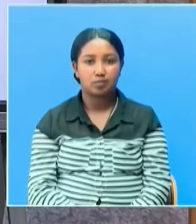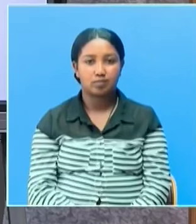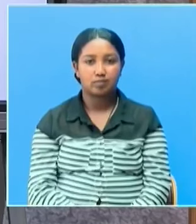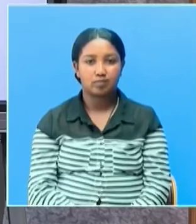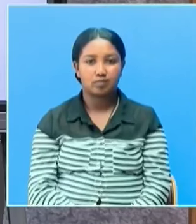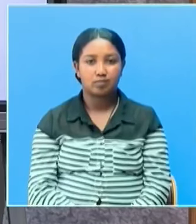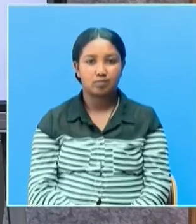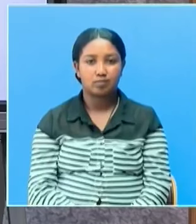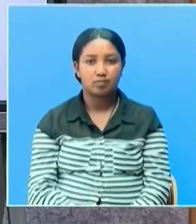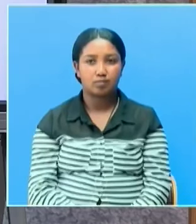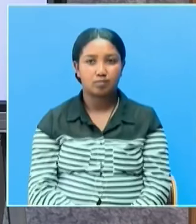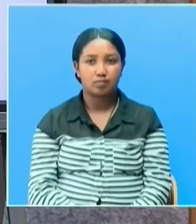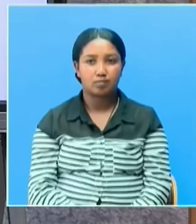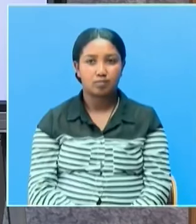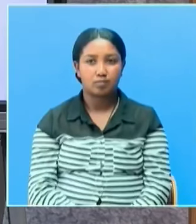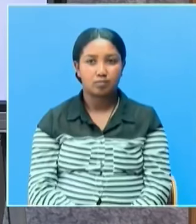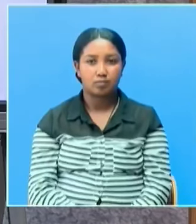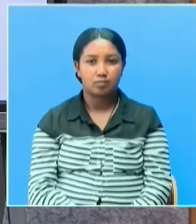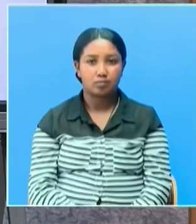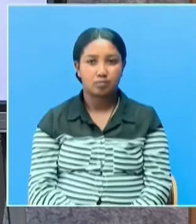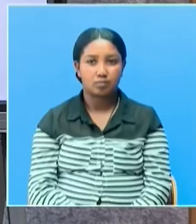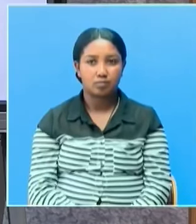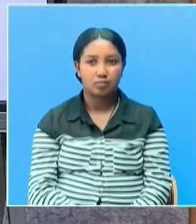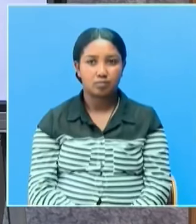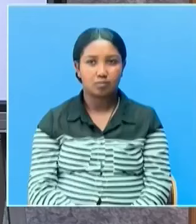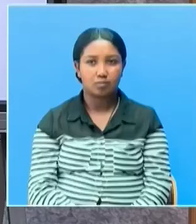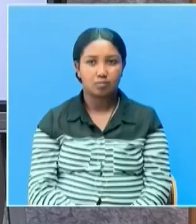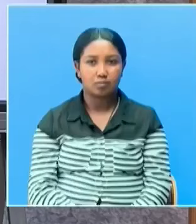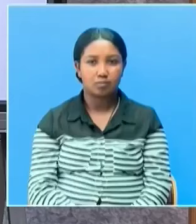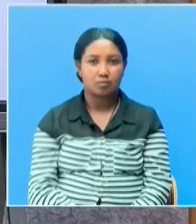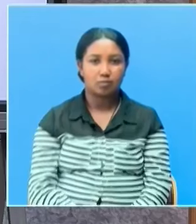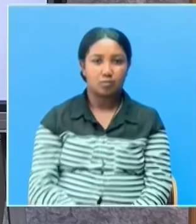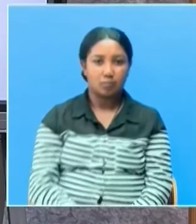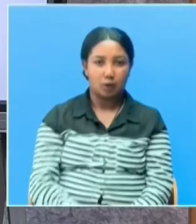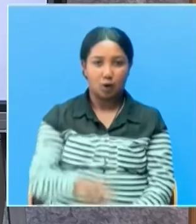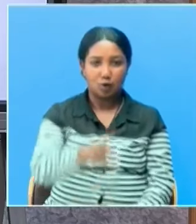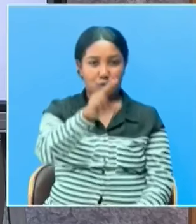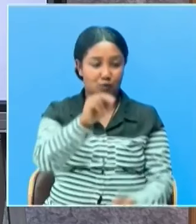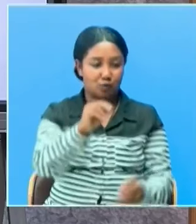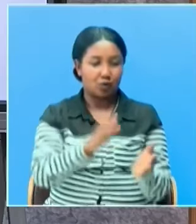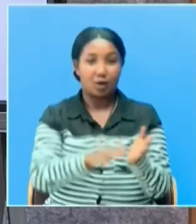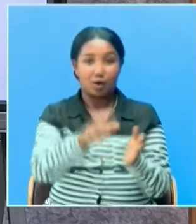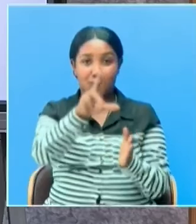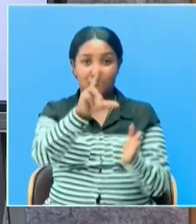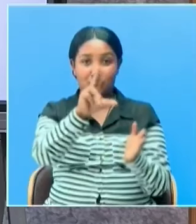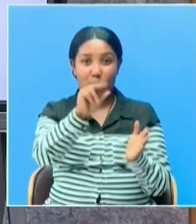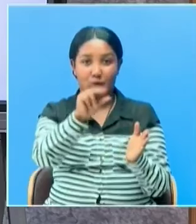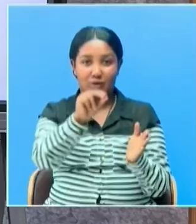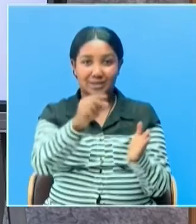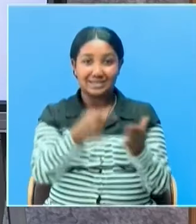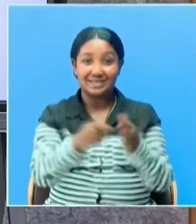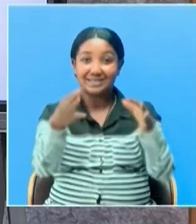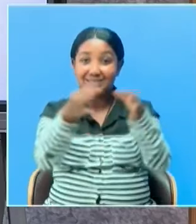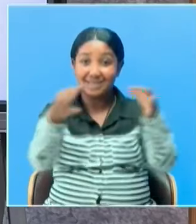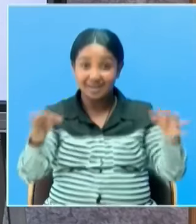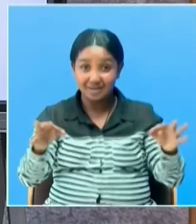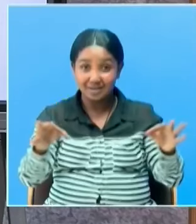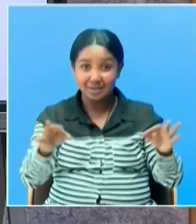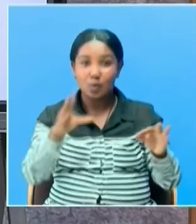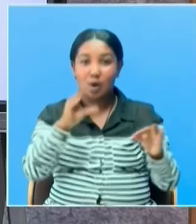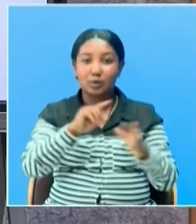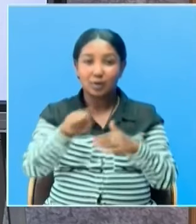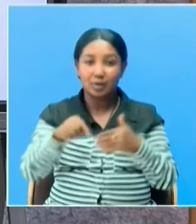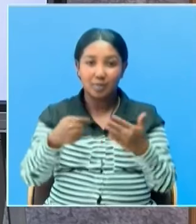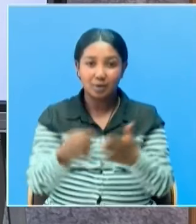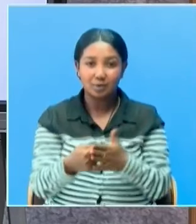Students, In this sentence, we're talking